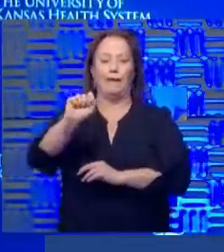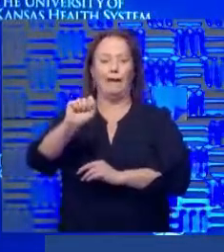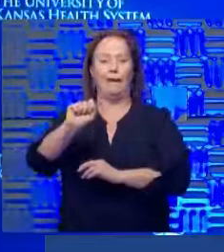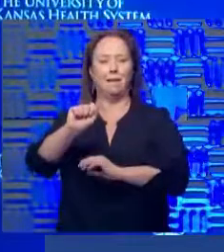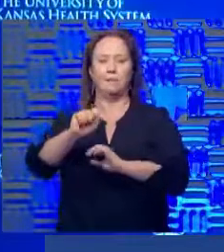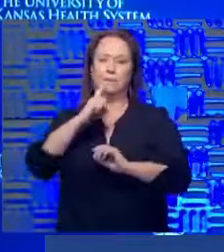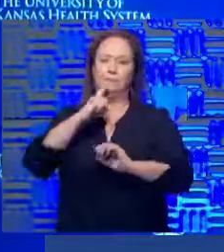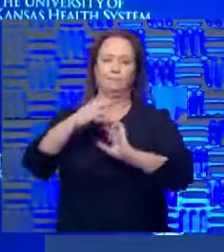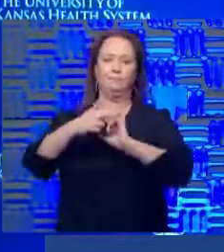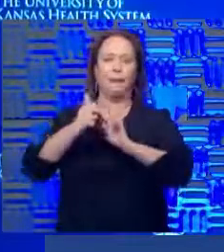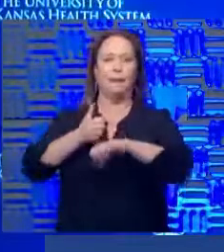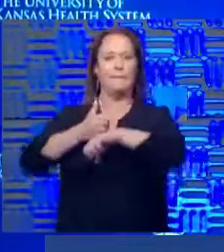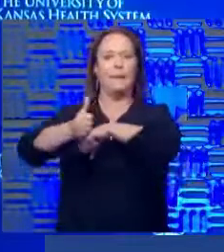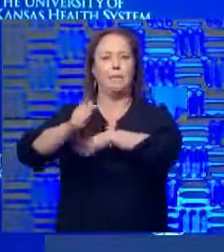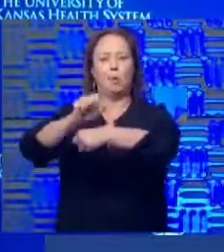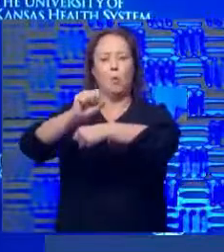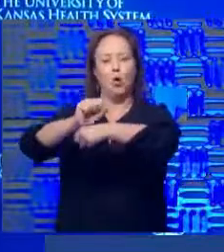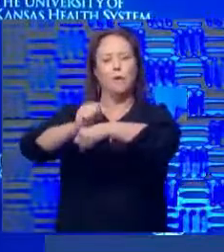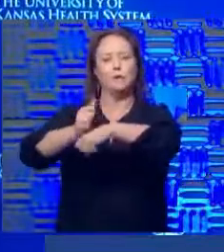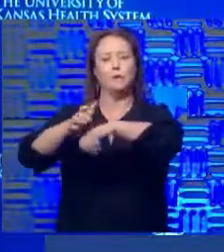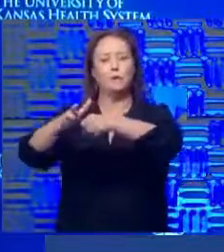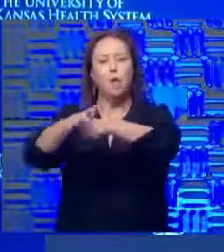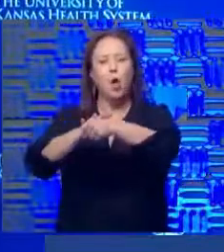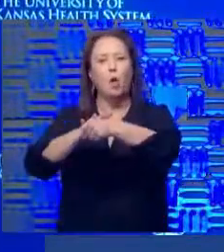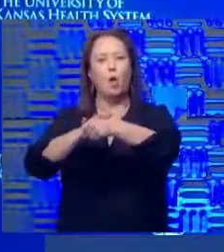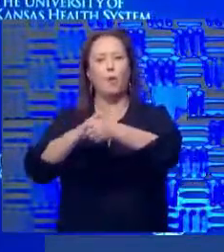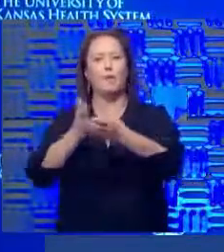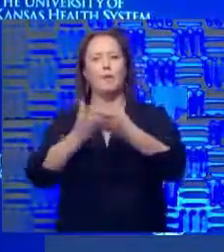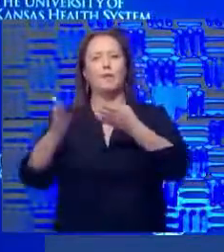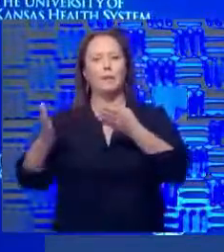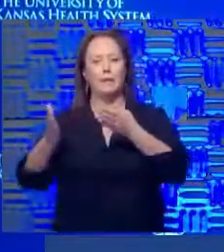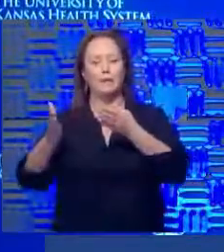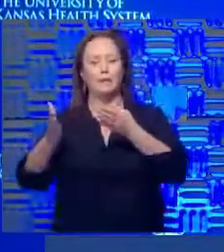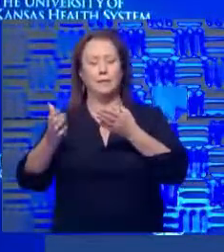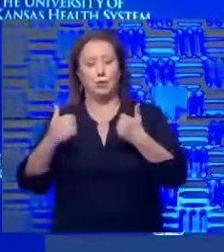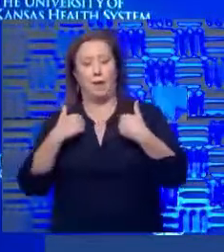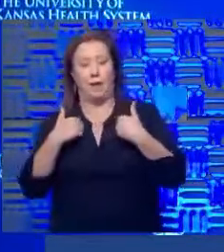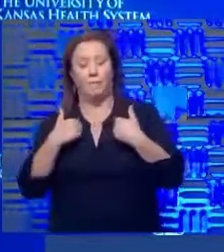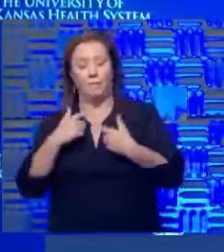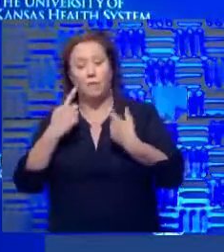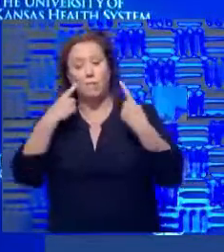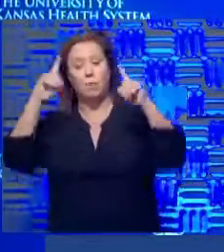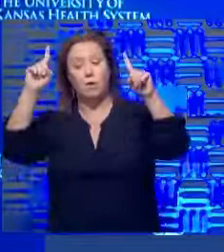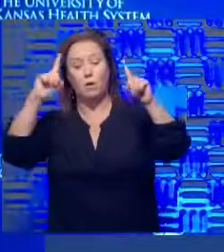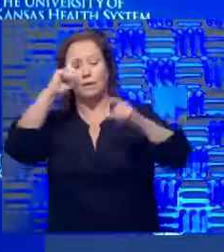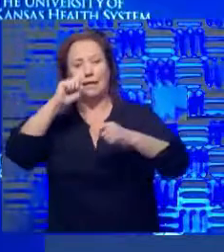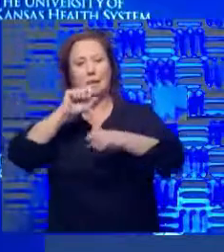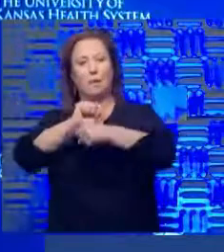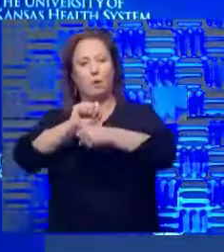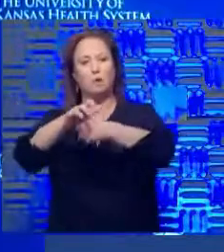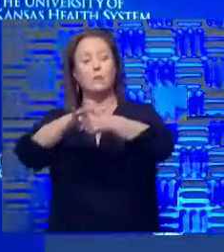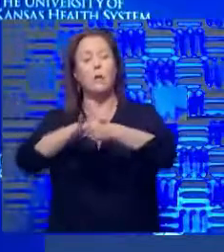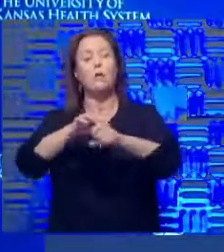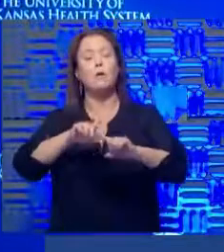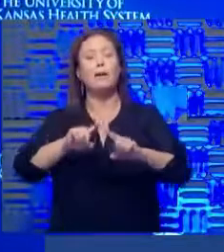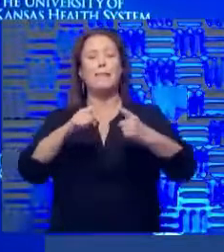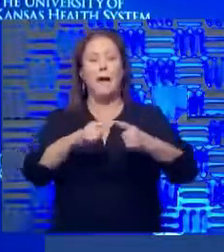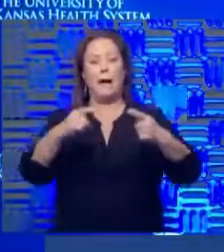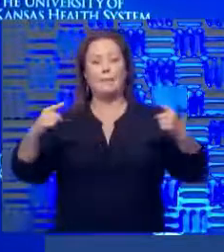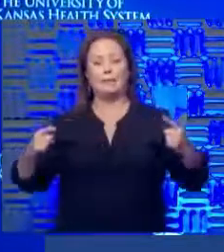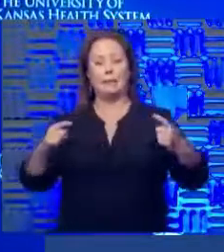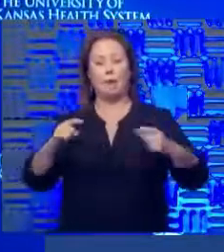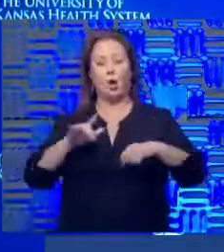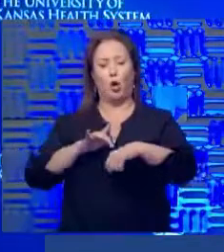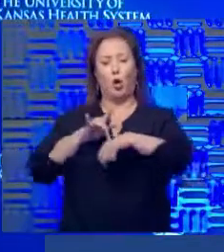slowly and it takes too long, but the things you got worked. And because of that. And so the flip side is when they got these